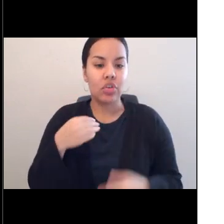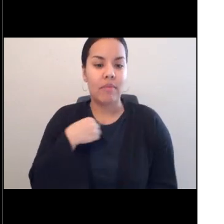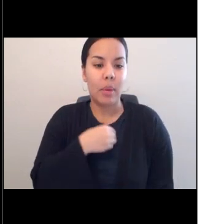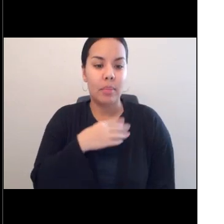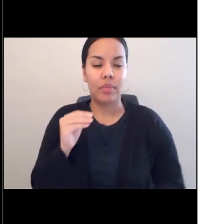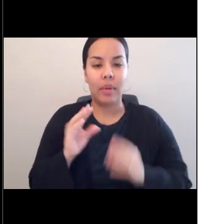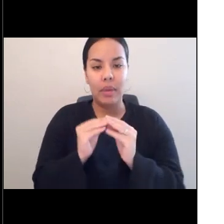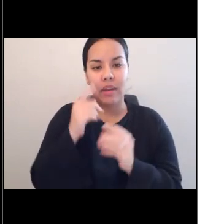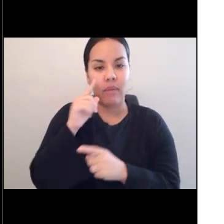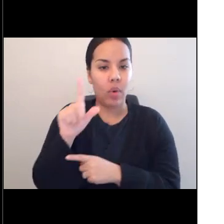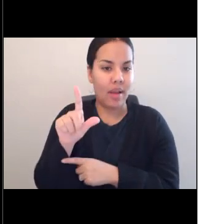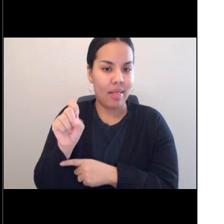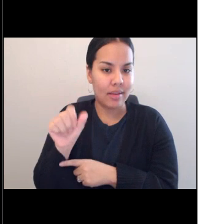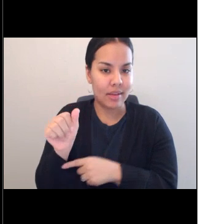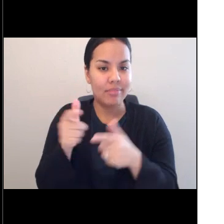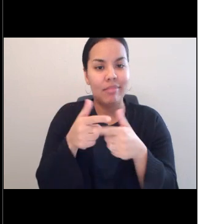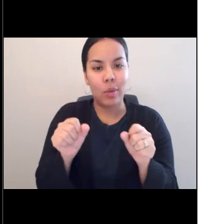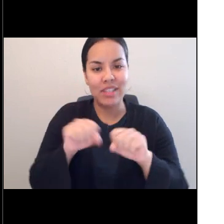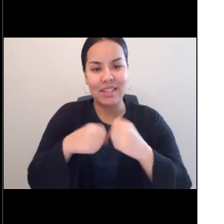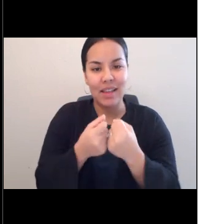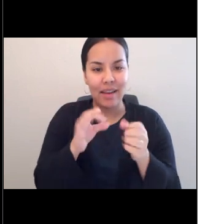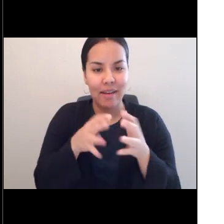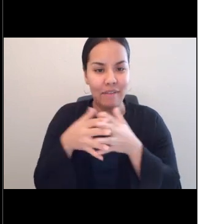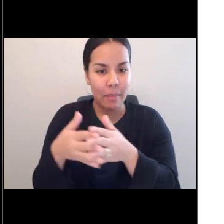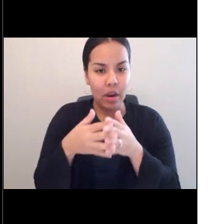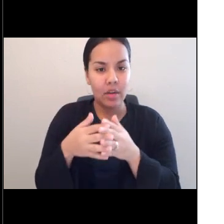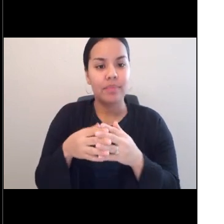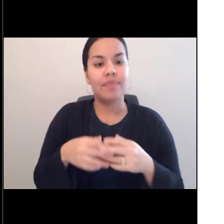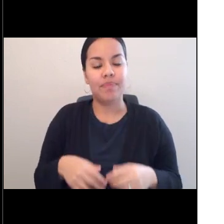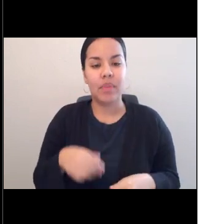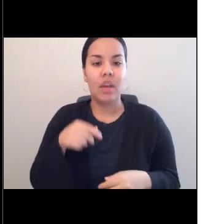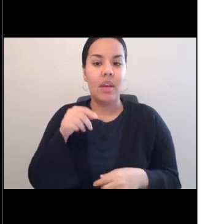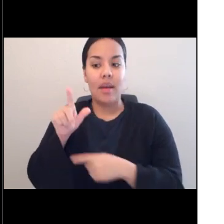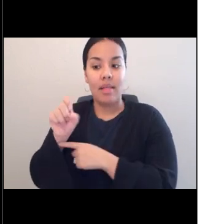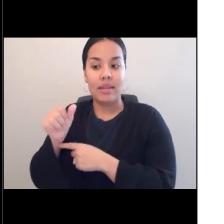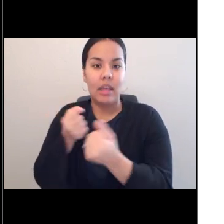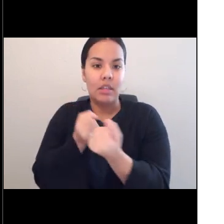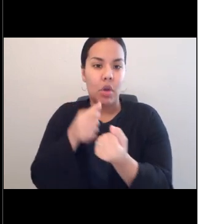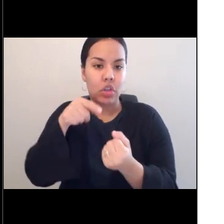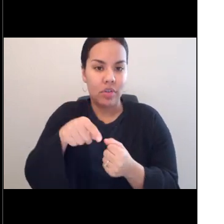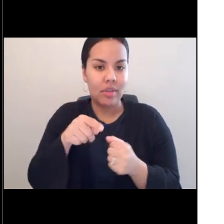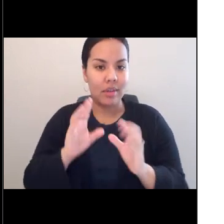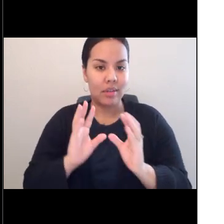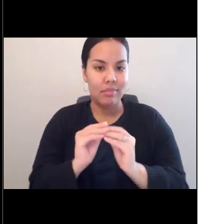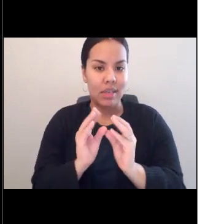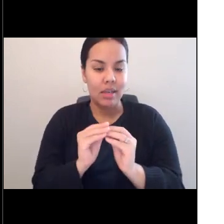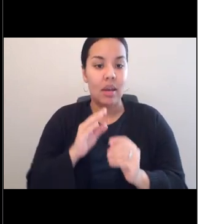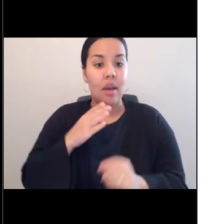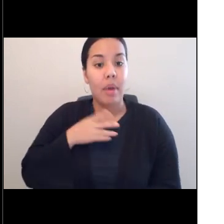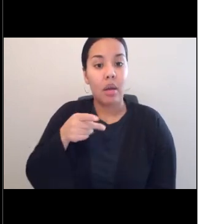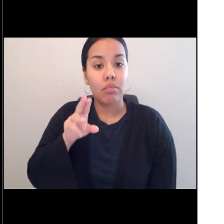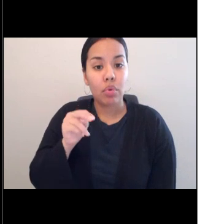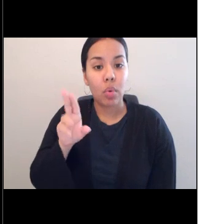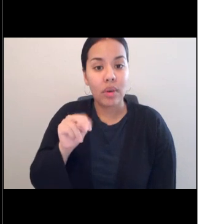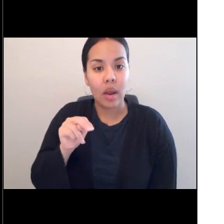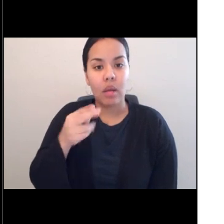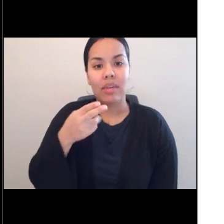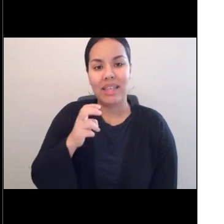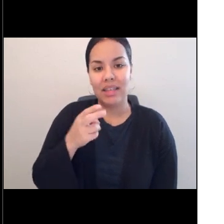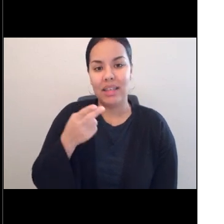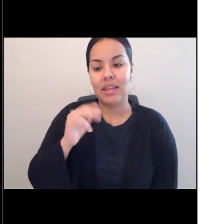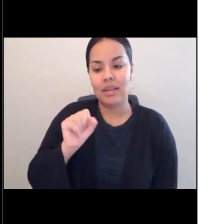Society of America, the LSA, which is sponsoring this webinar. My pronouns are he, him, his. Thank you for